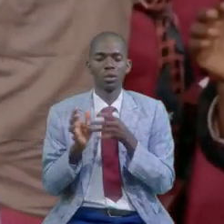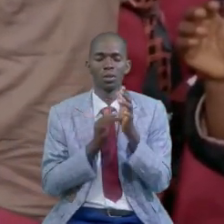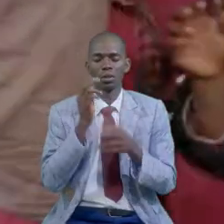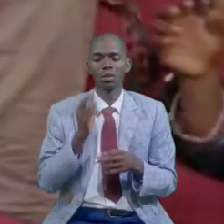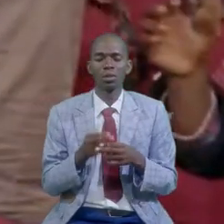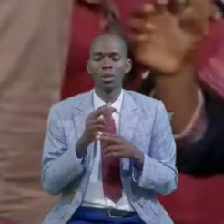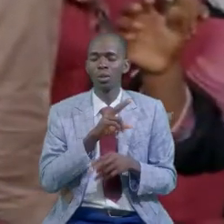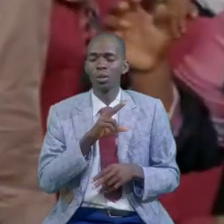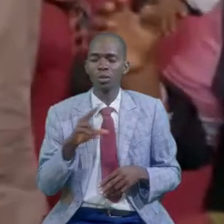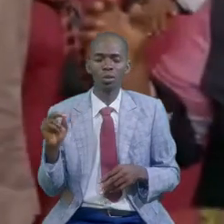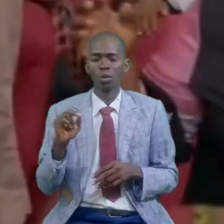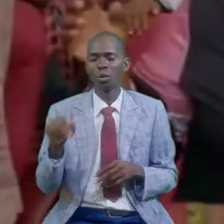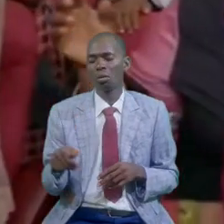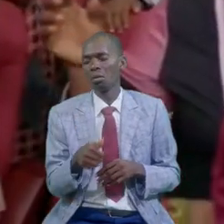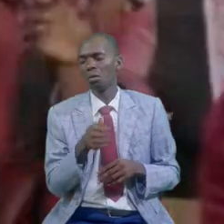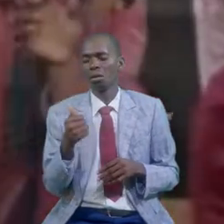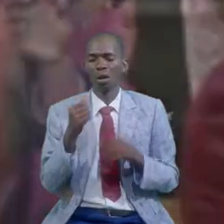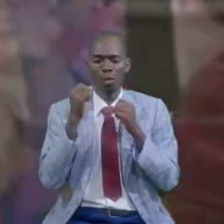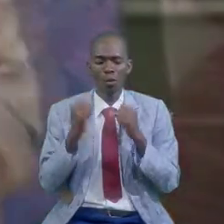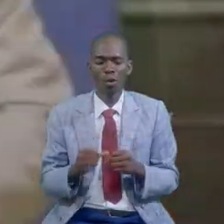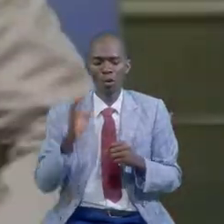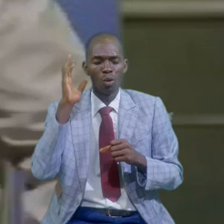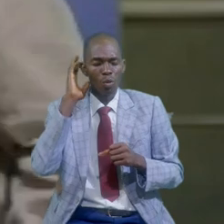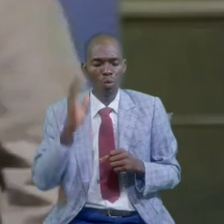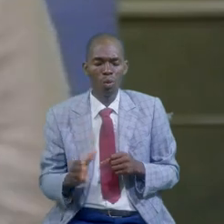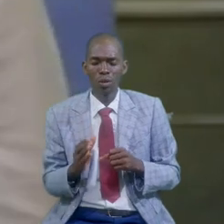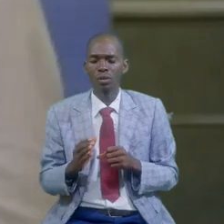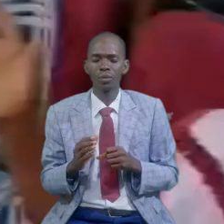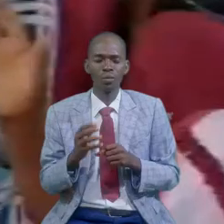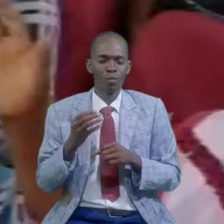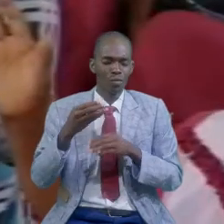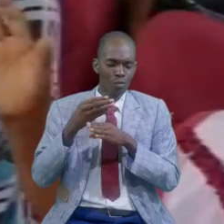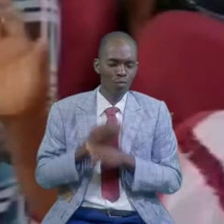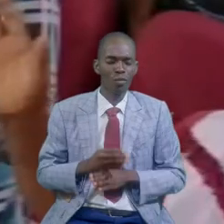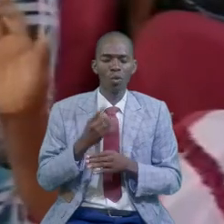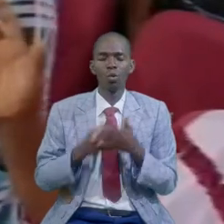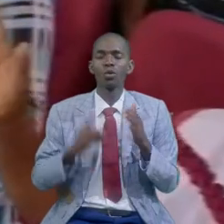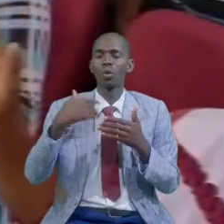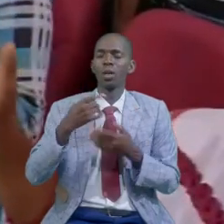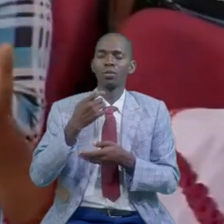No other power will shortchange what you have given them.